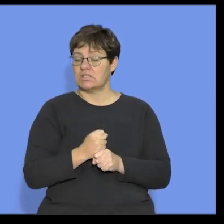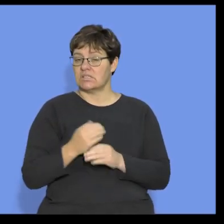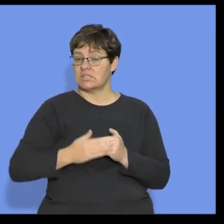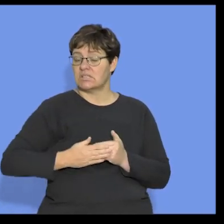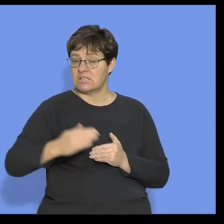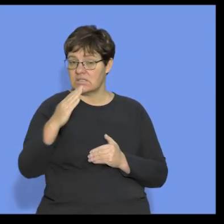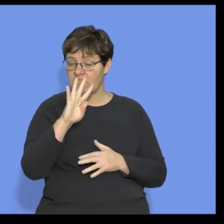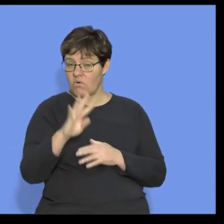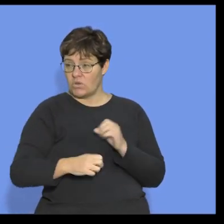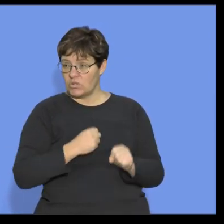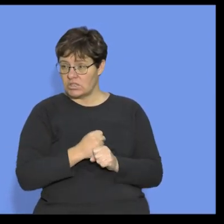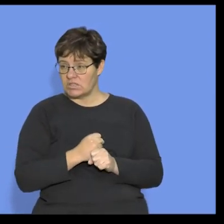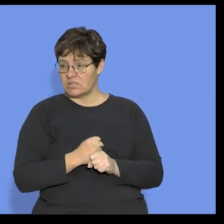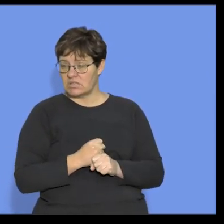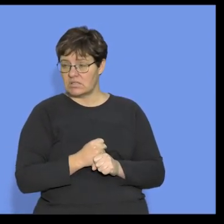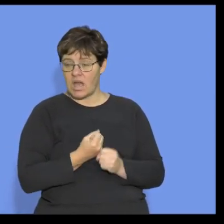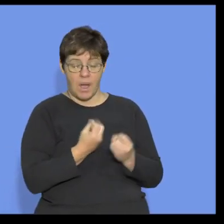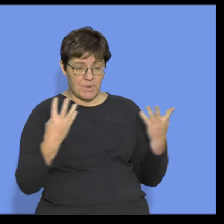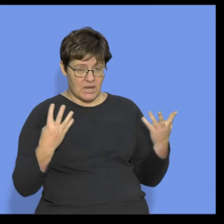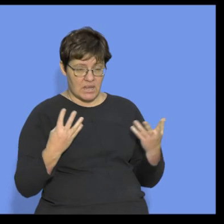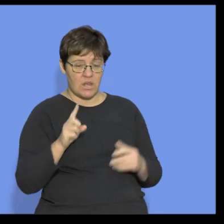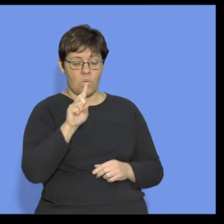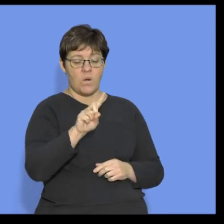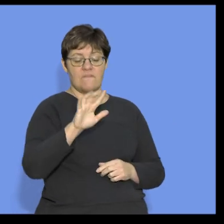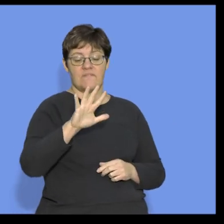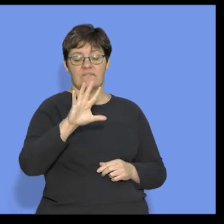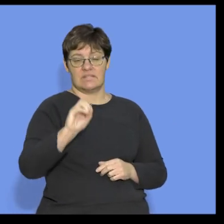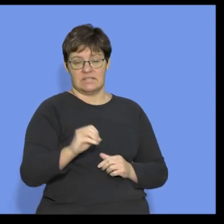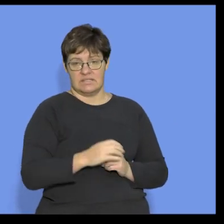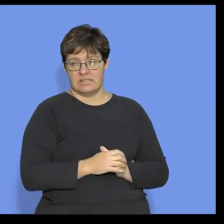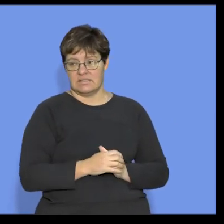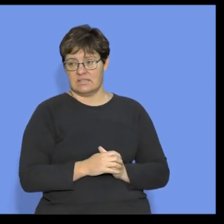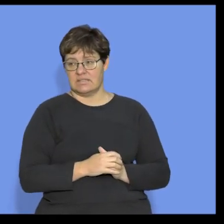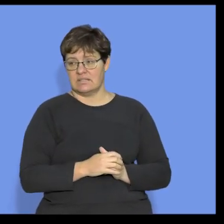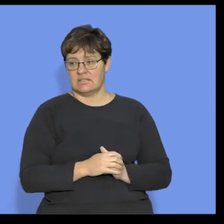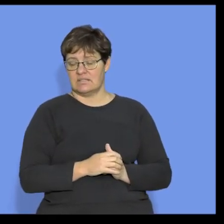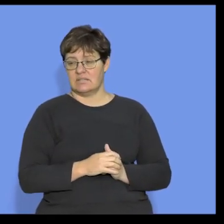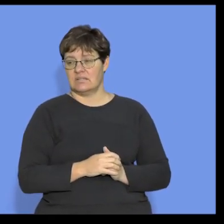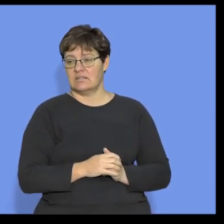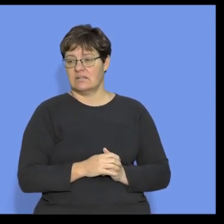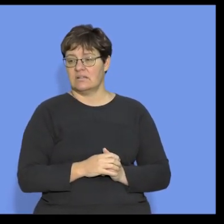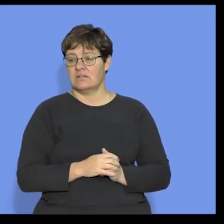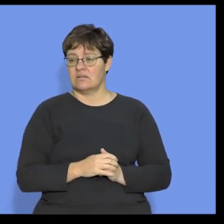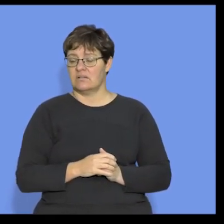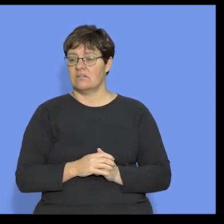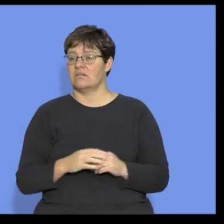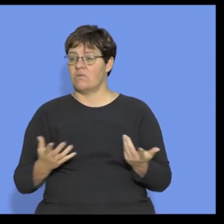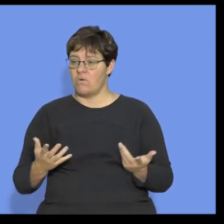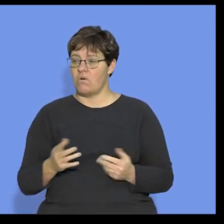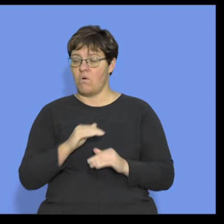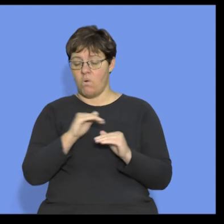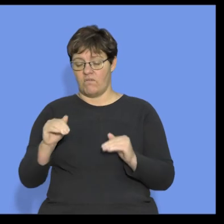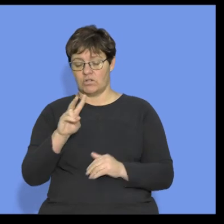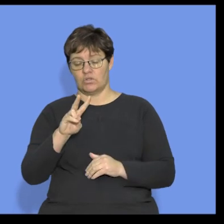years. A tree lives beyond 4 years. How many? It's 150 over